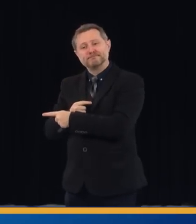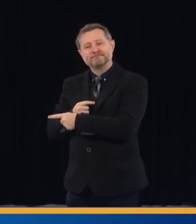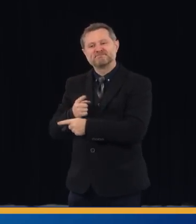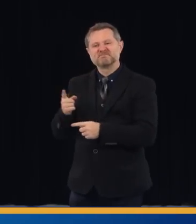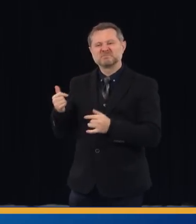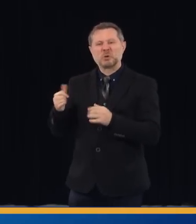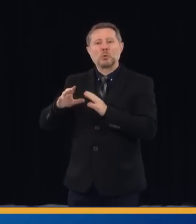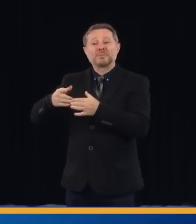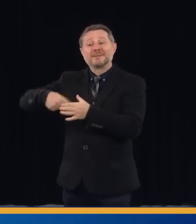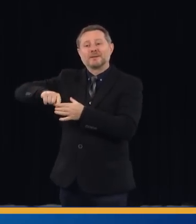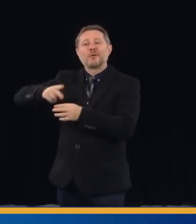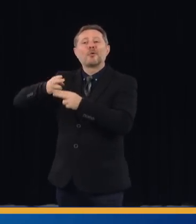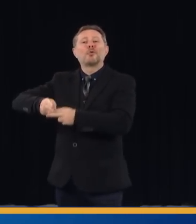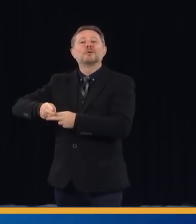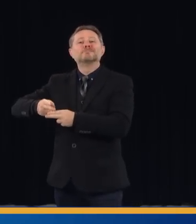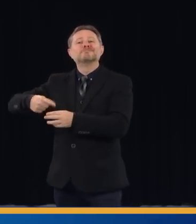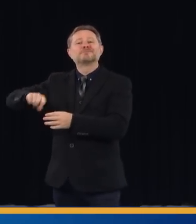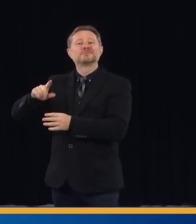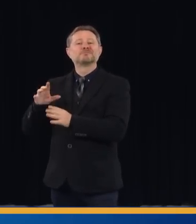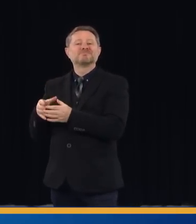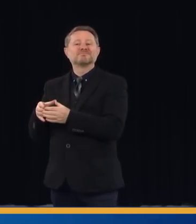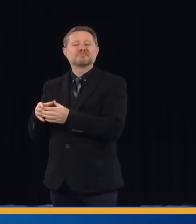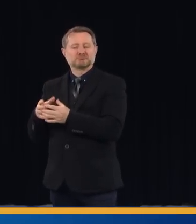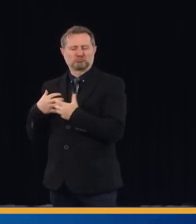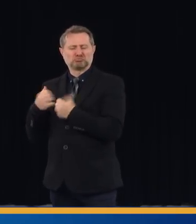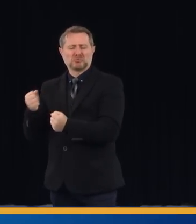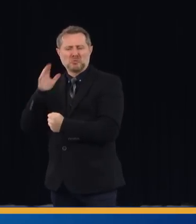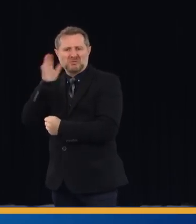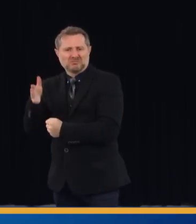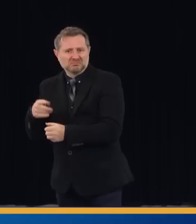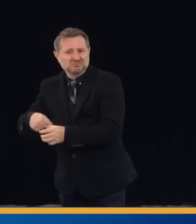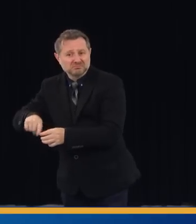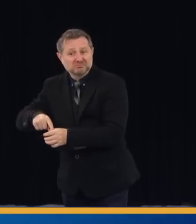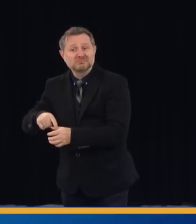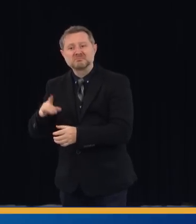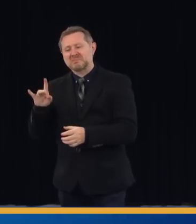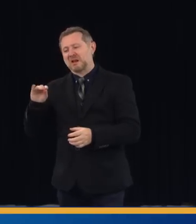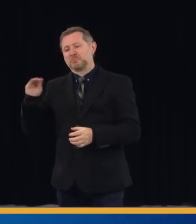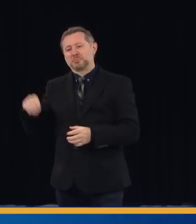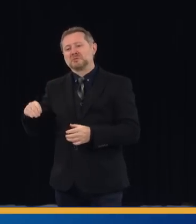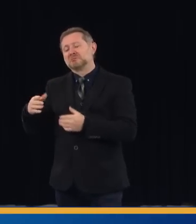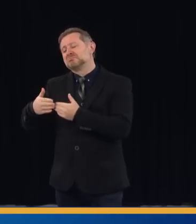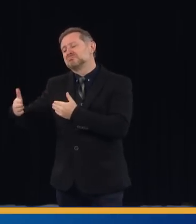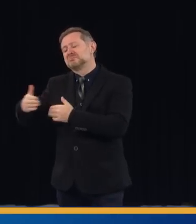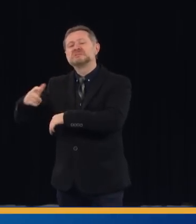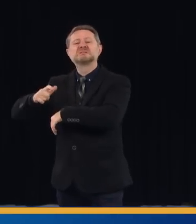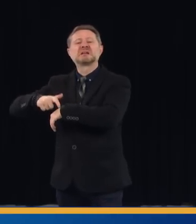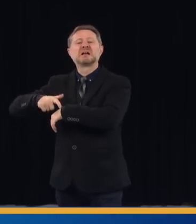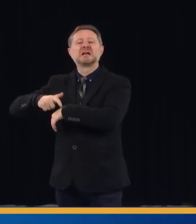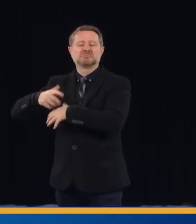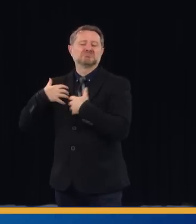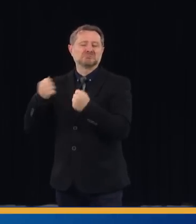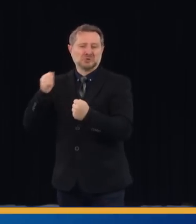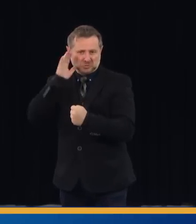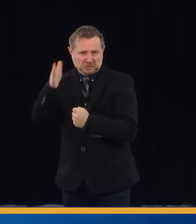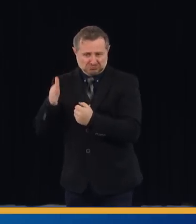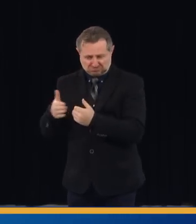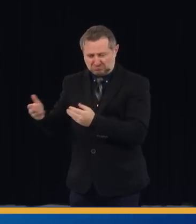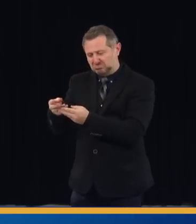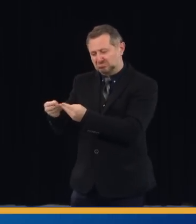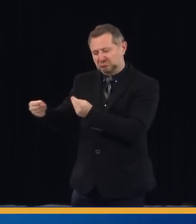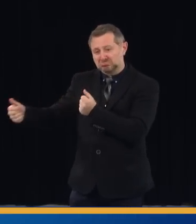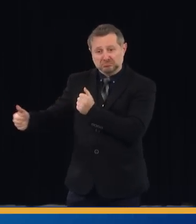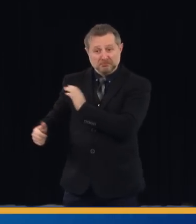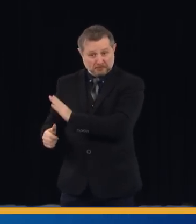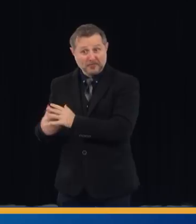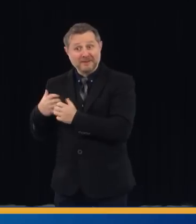By all the data, he should have it. He'll have it for a period of time, and he will then resolve. If he has